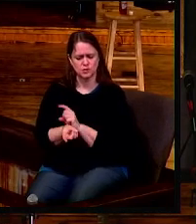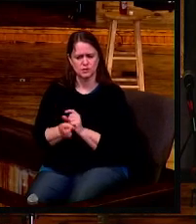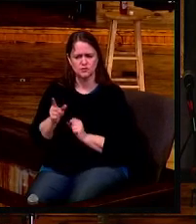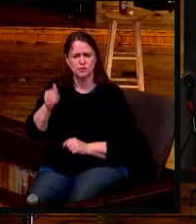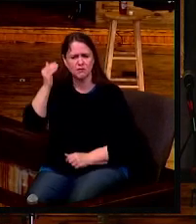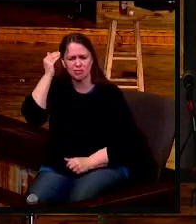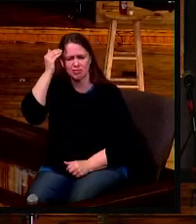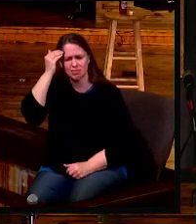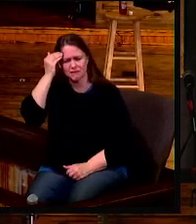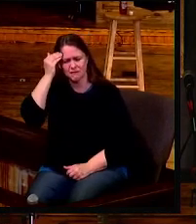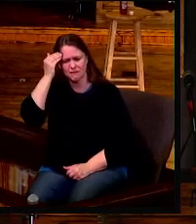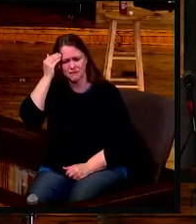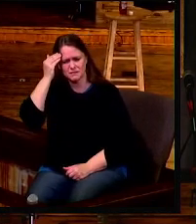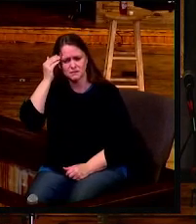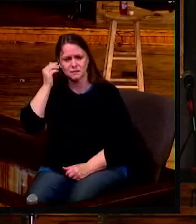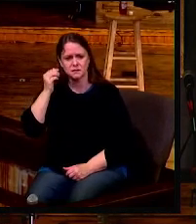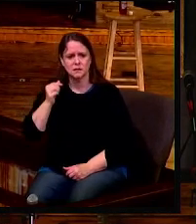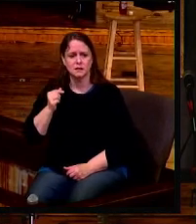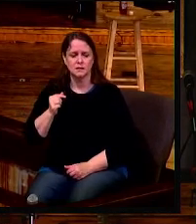new perception.